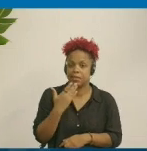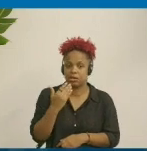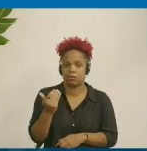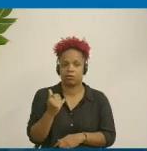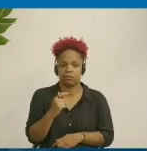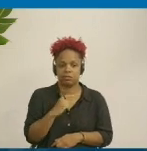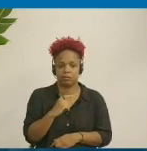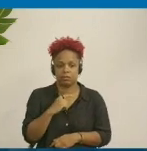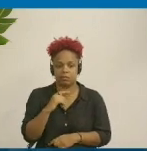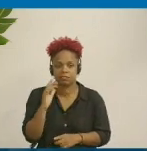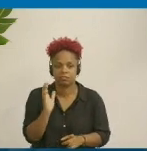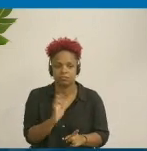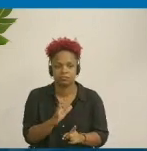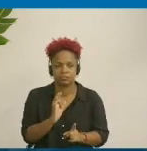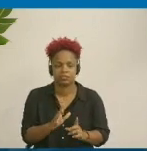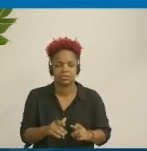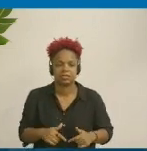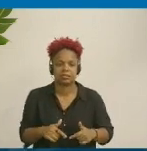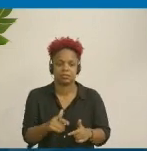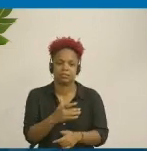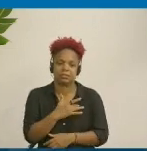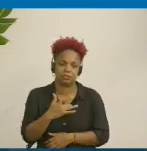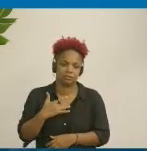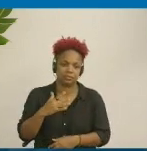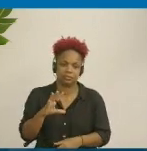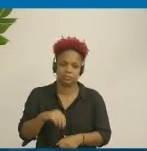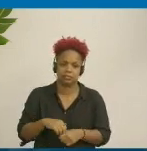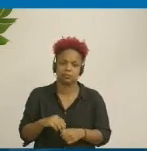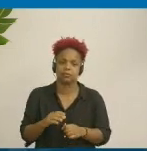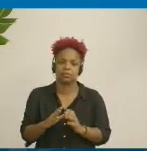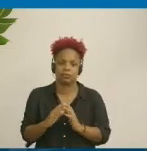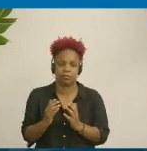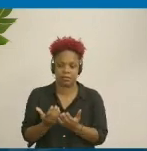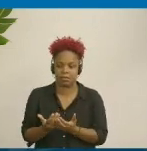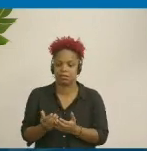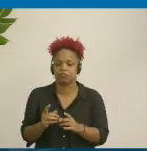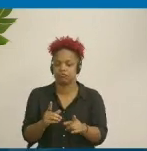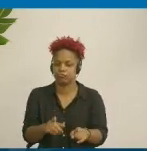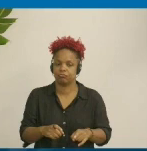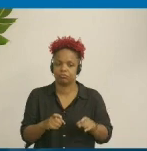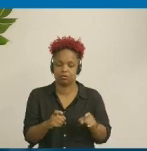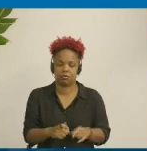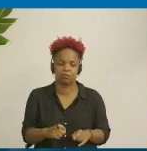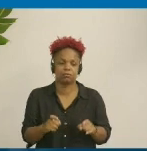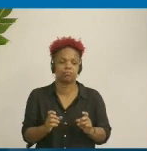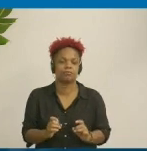the rural communities with the support of qualified experts.